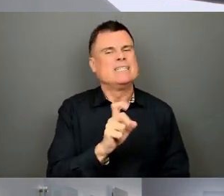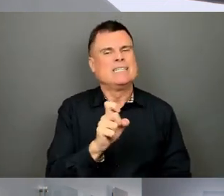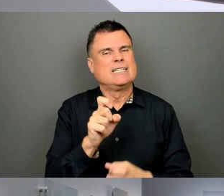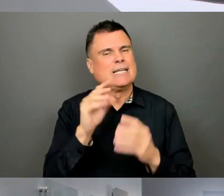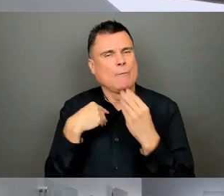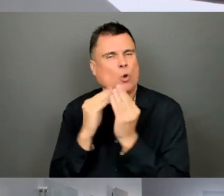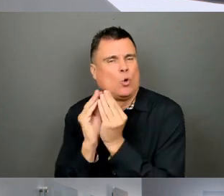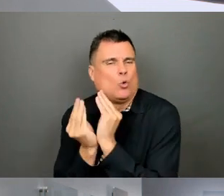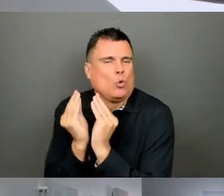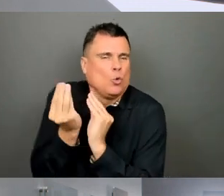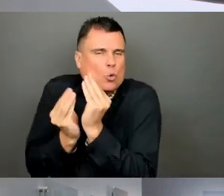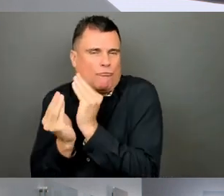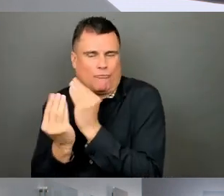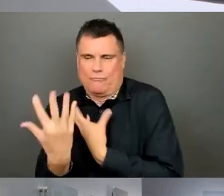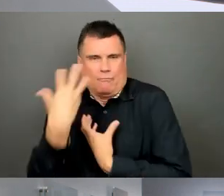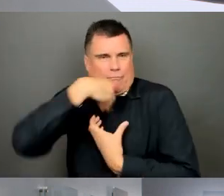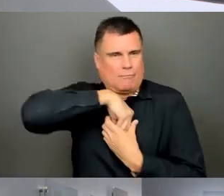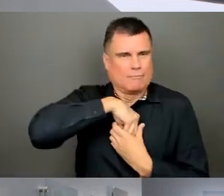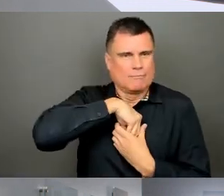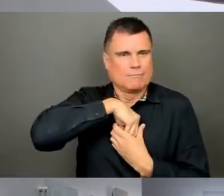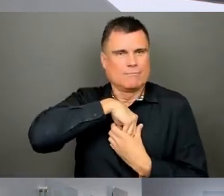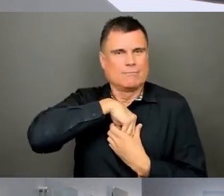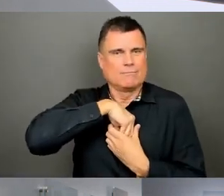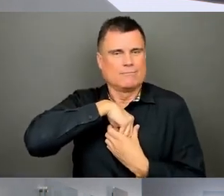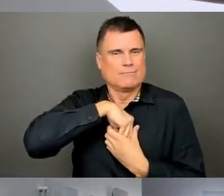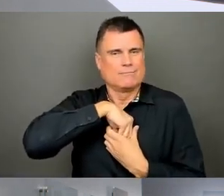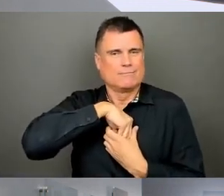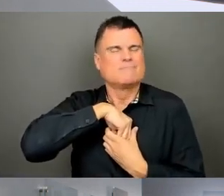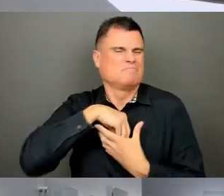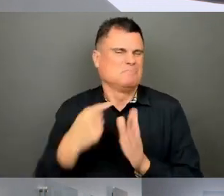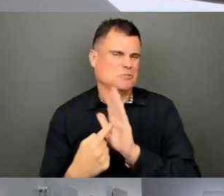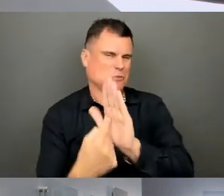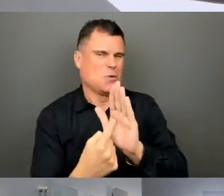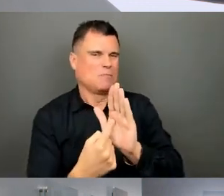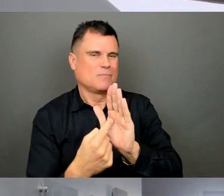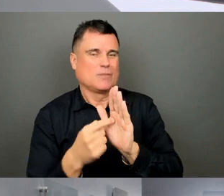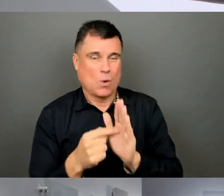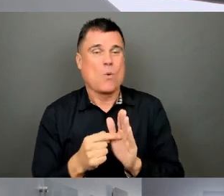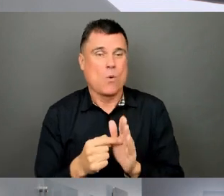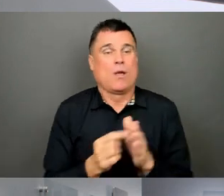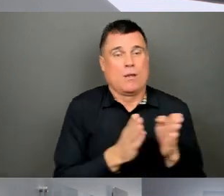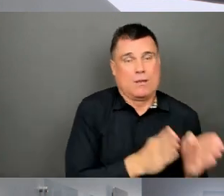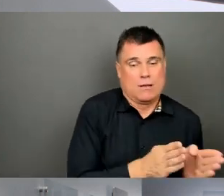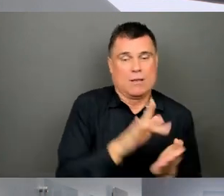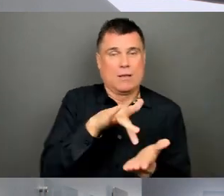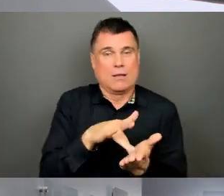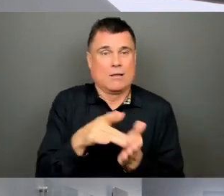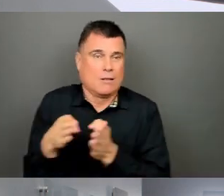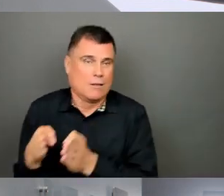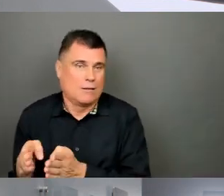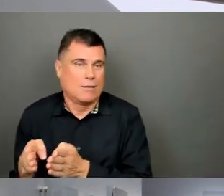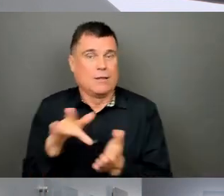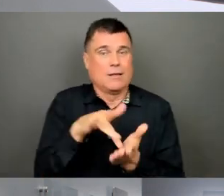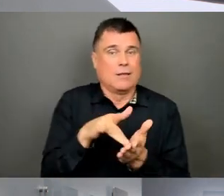So let's try again. 5, 6, 7 with the groove. Left, together, right, together.